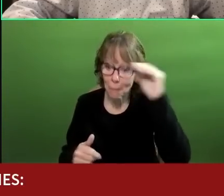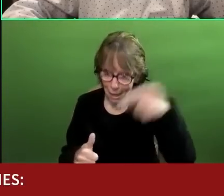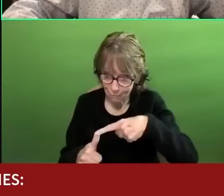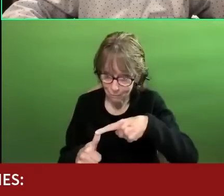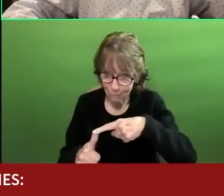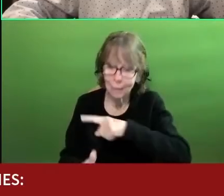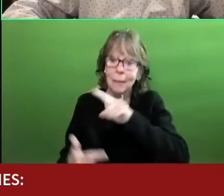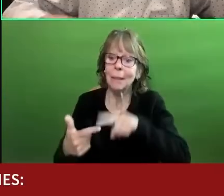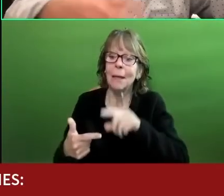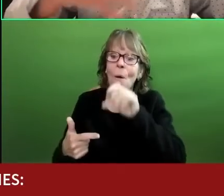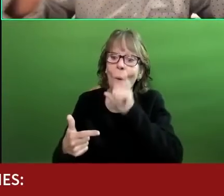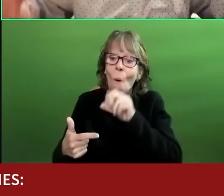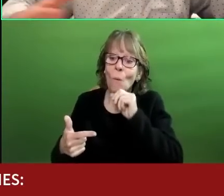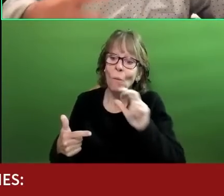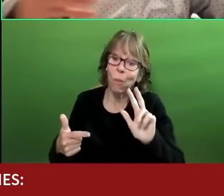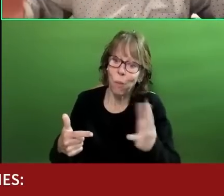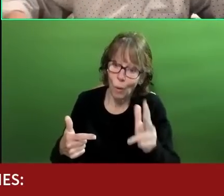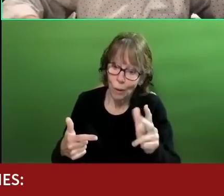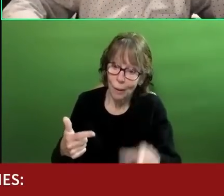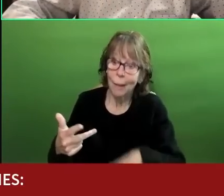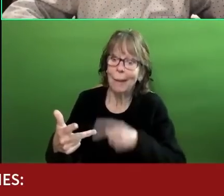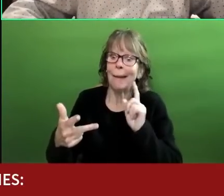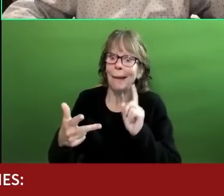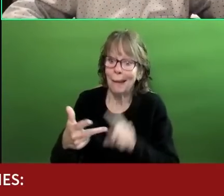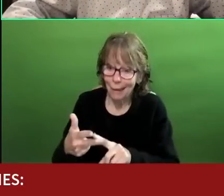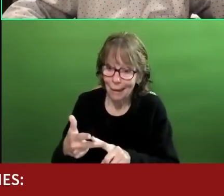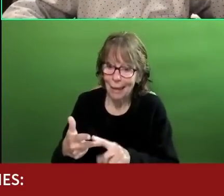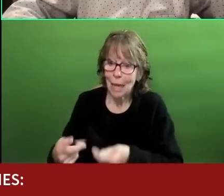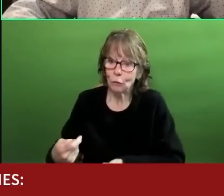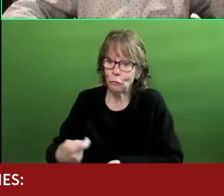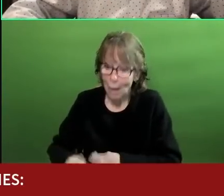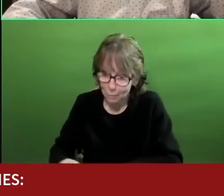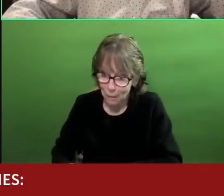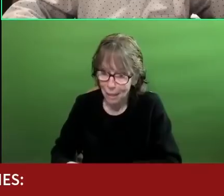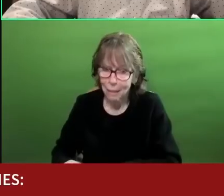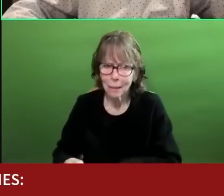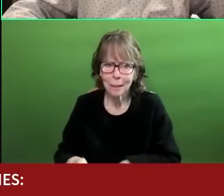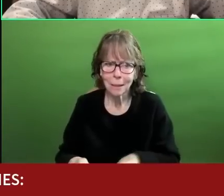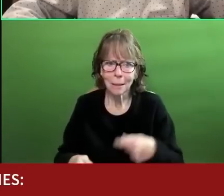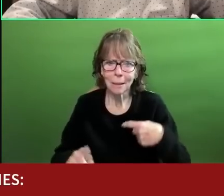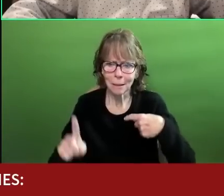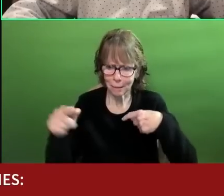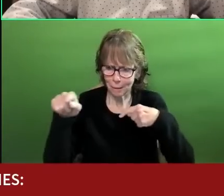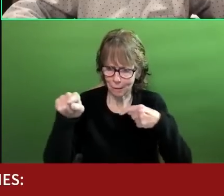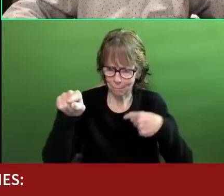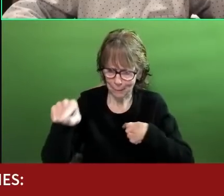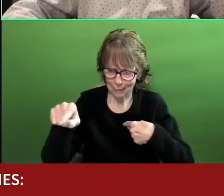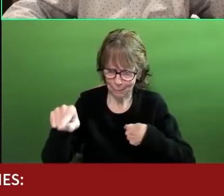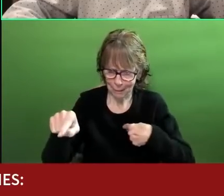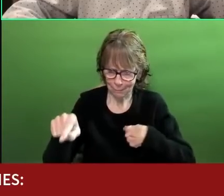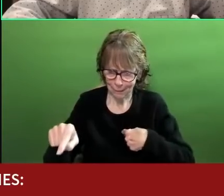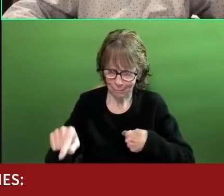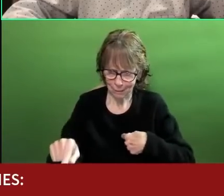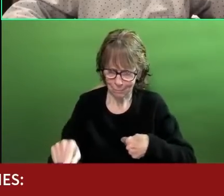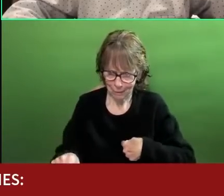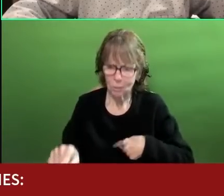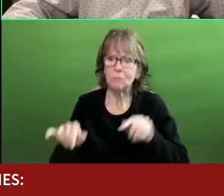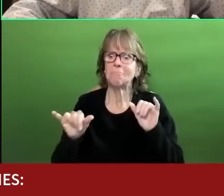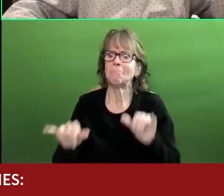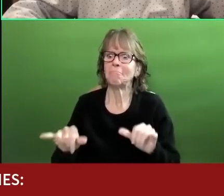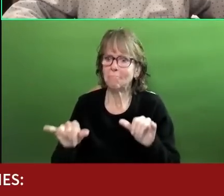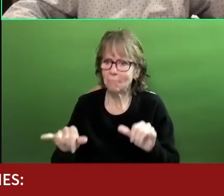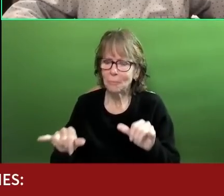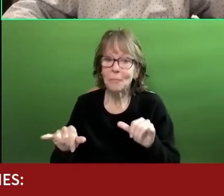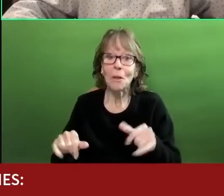their 30s, who have had a transplant, and they listed a number of other things. So my amazing transgender competent team